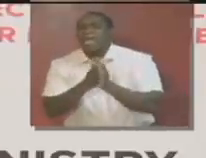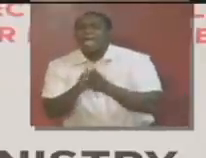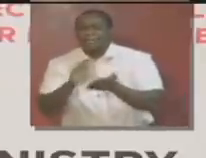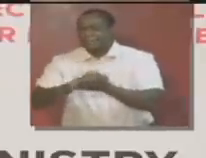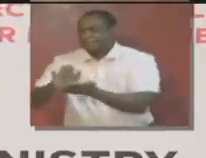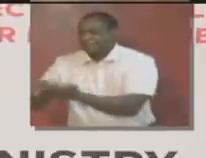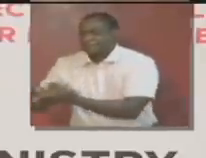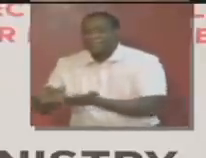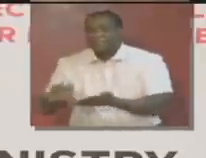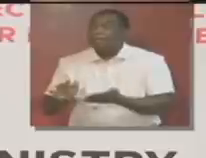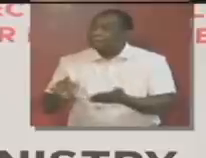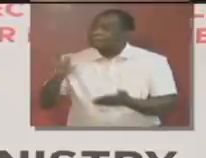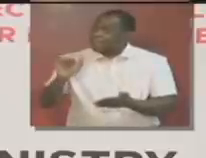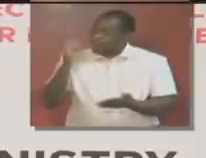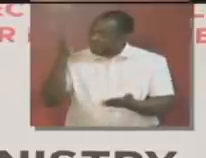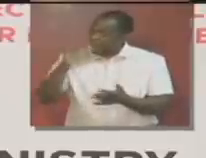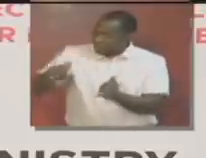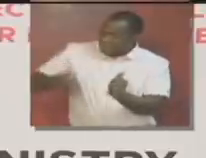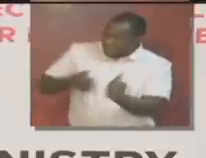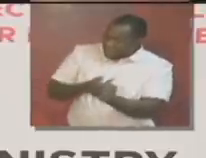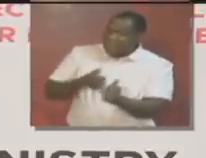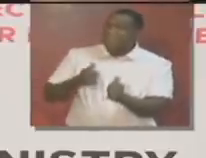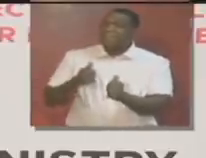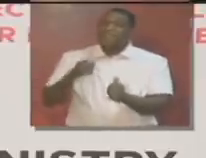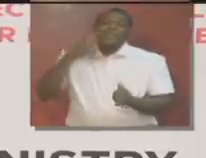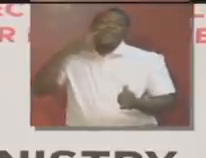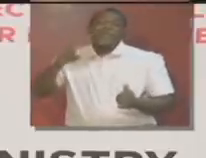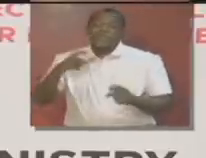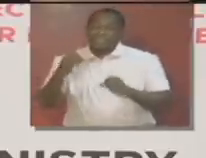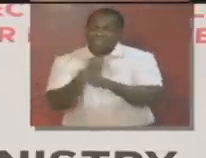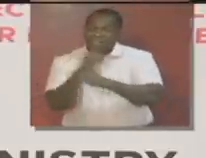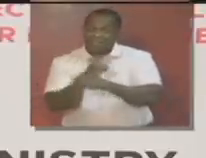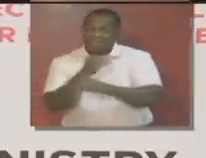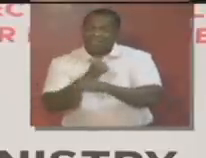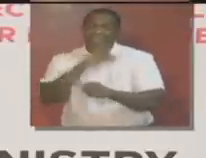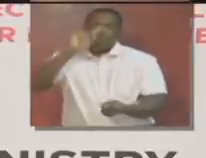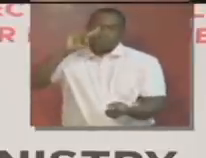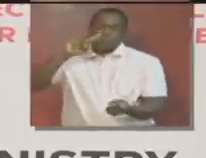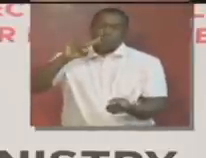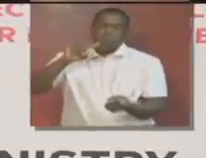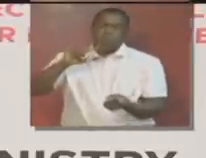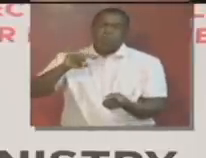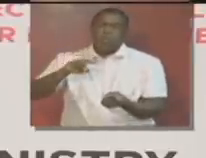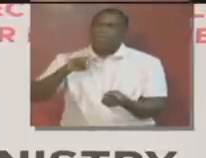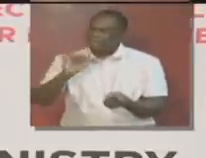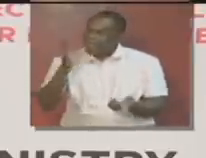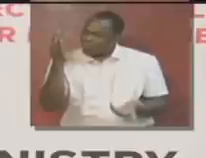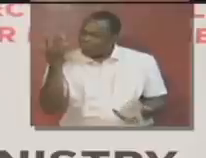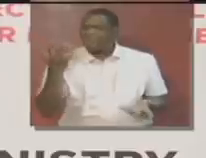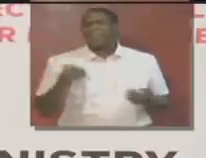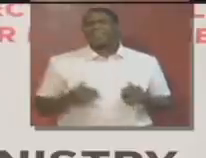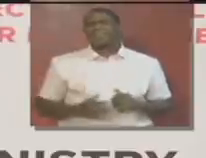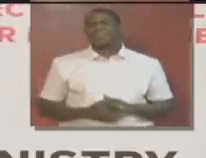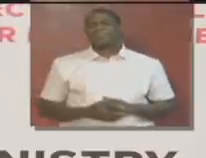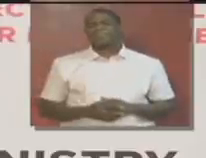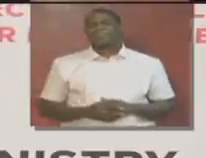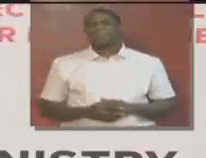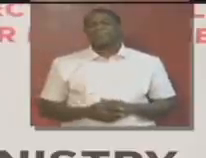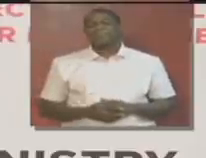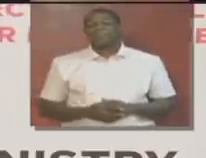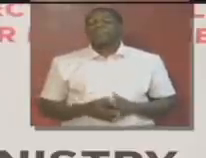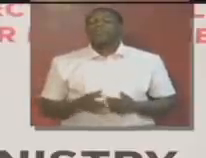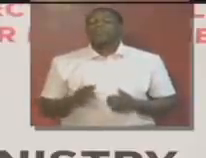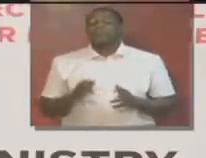the downward trend, even after that upsurge, small as it may have been in January. The continuing use of masks,